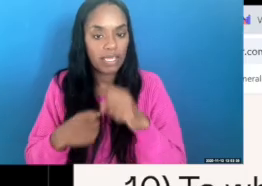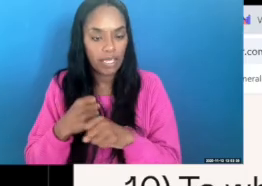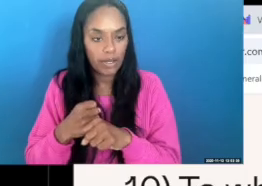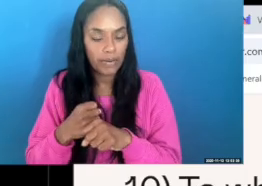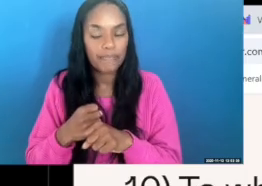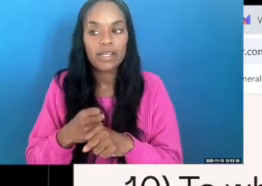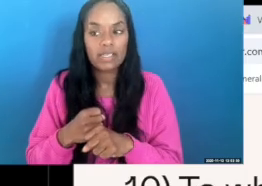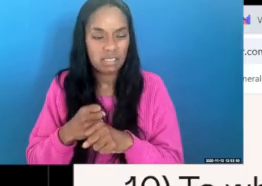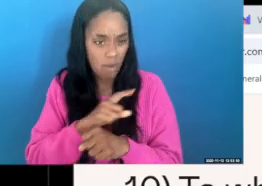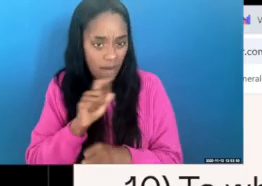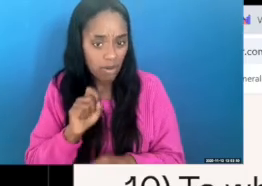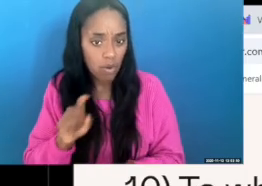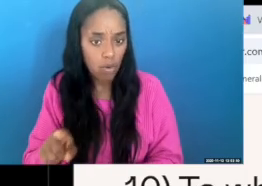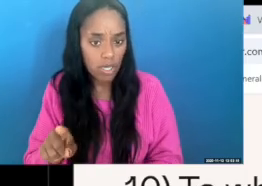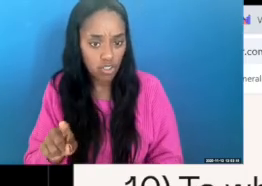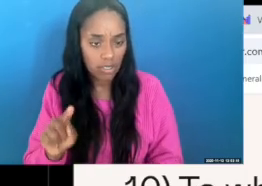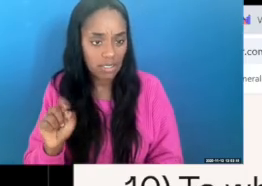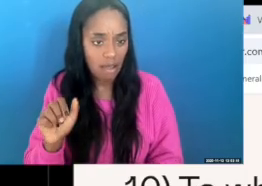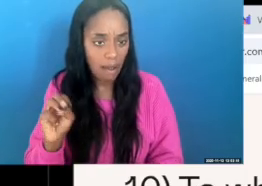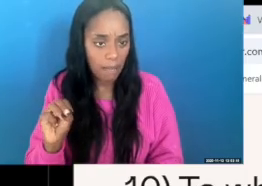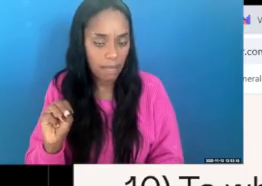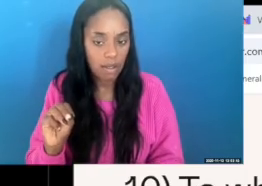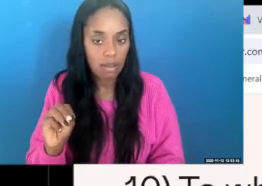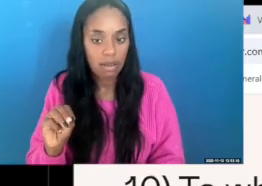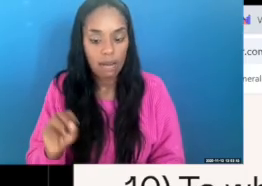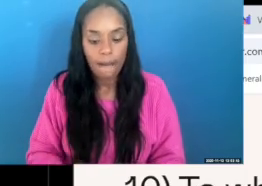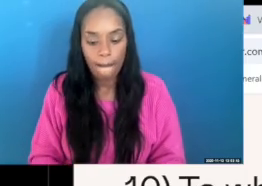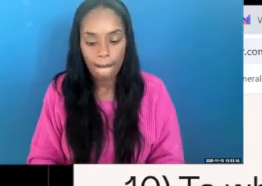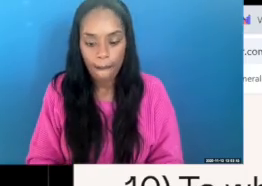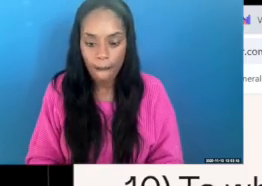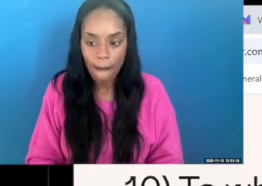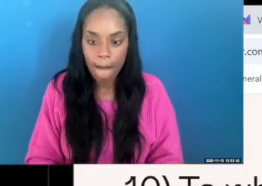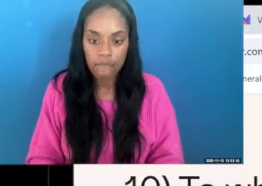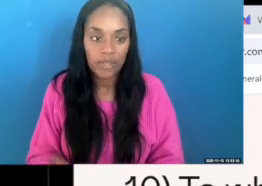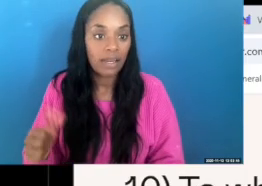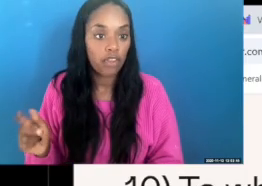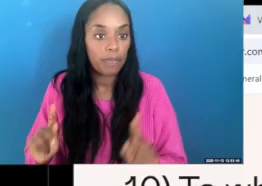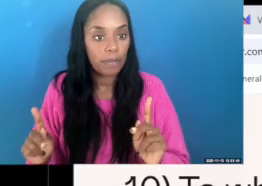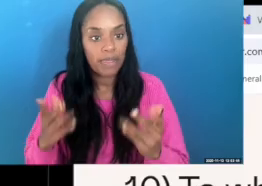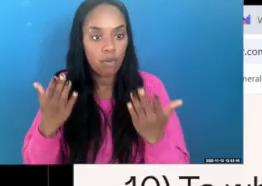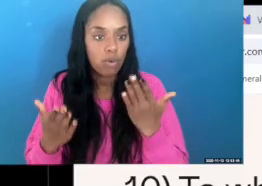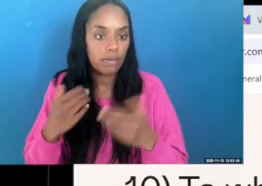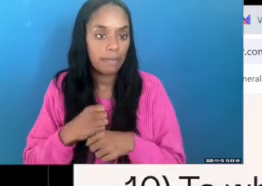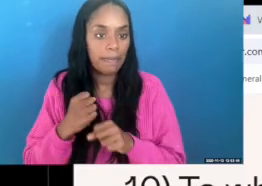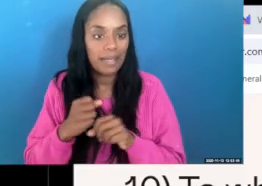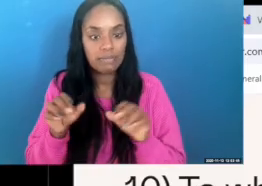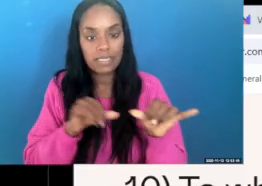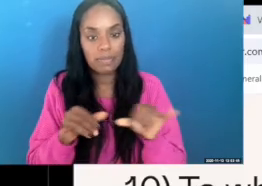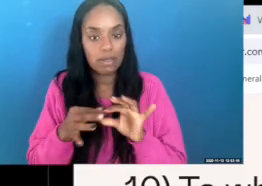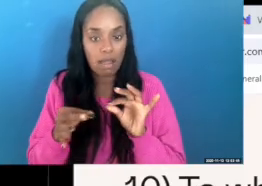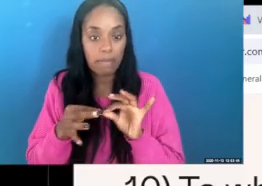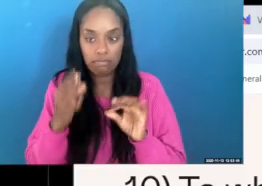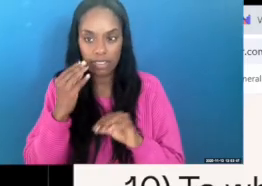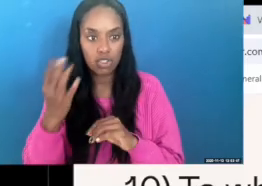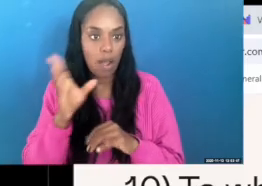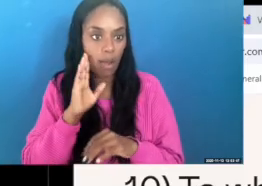like HVIP have enough funding to continuously provide funding throughout the year. And Tom, I want the follow-up question that I have